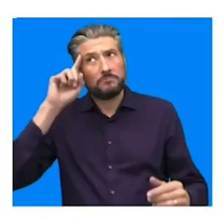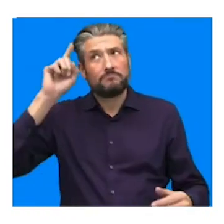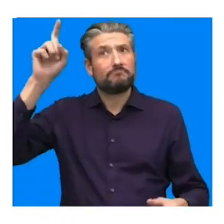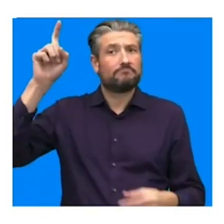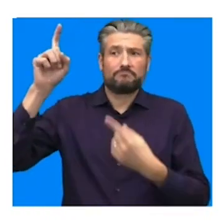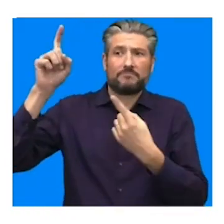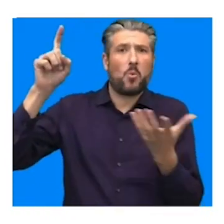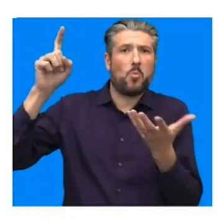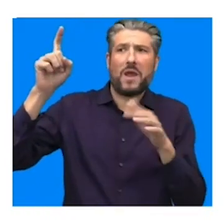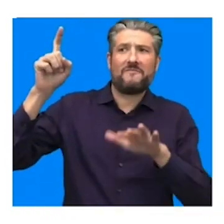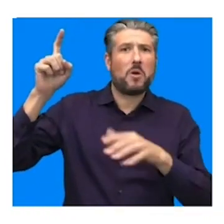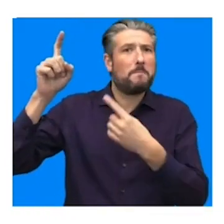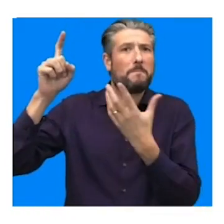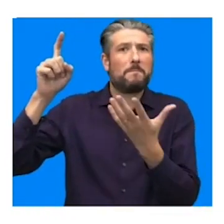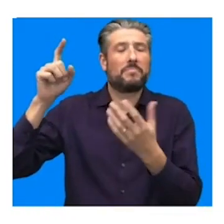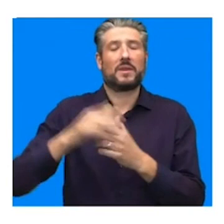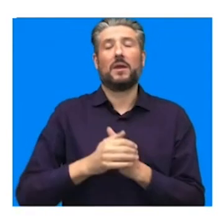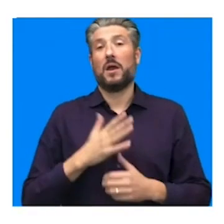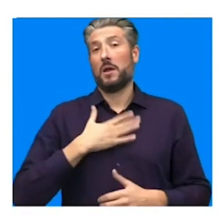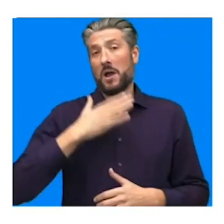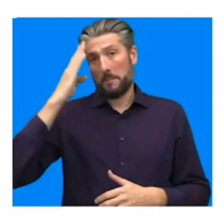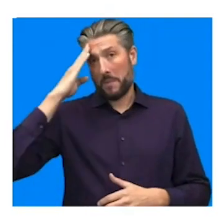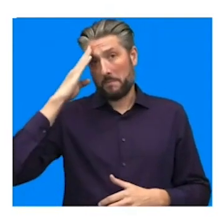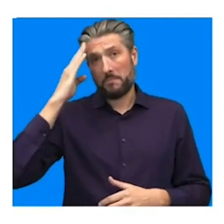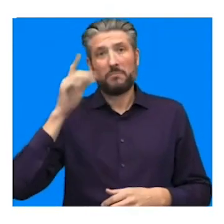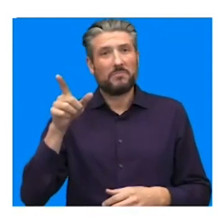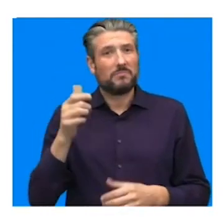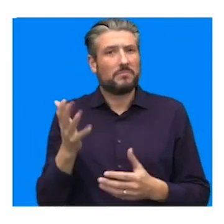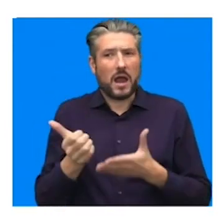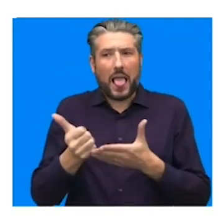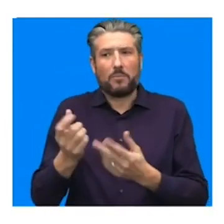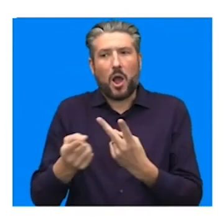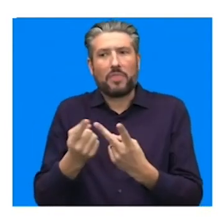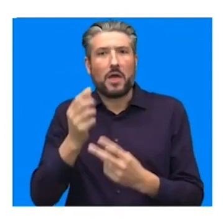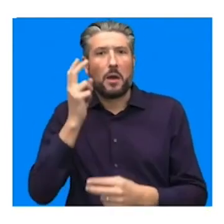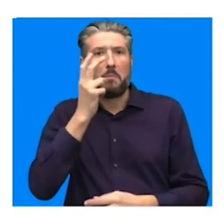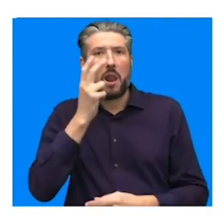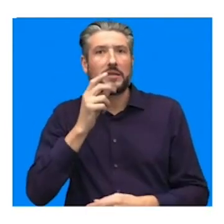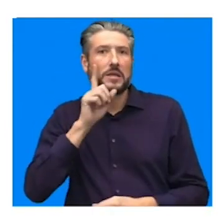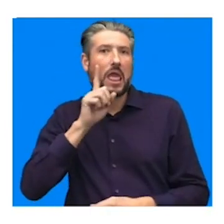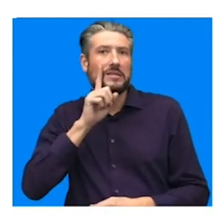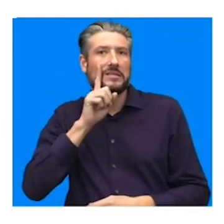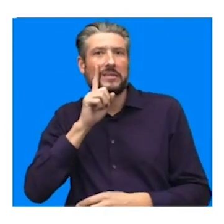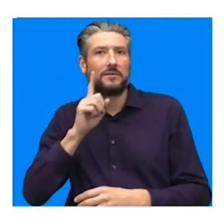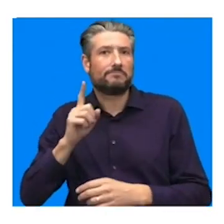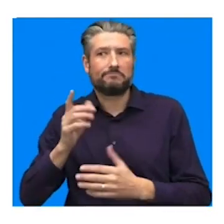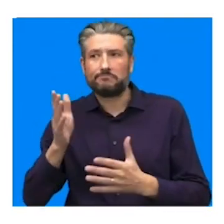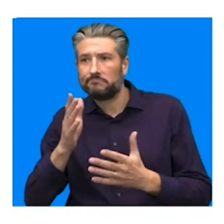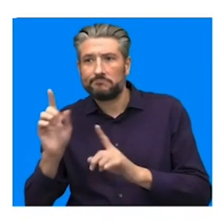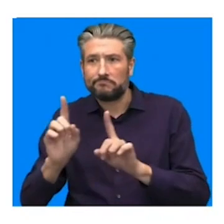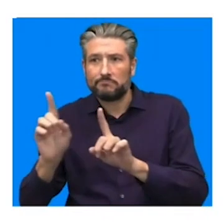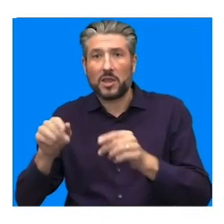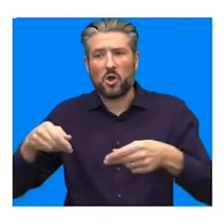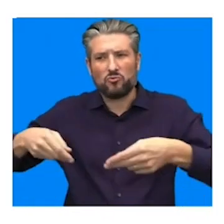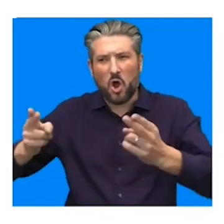Um, my mum was helping a blind lady cross a road, but then my mum didn't see a step, so then the blind